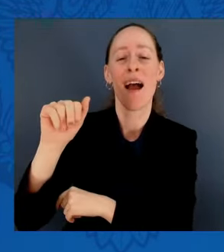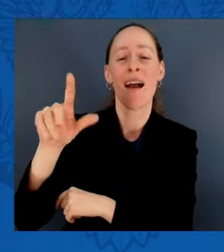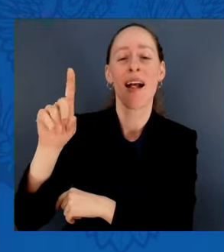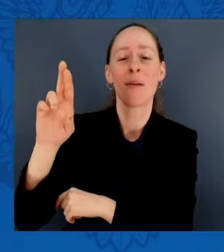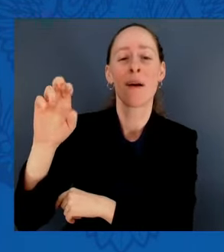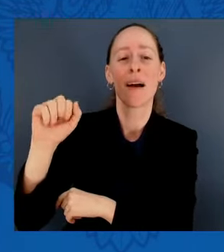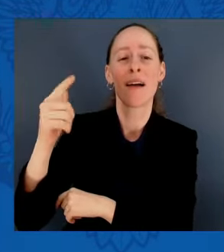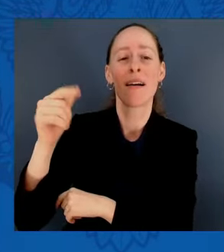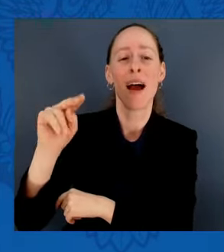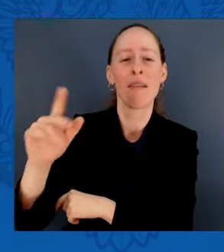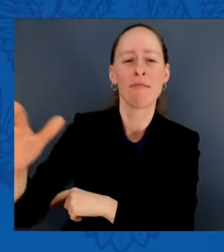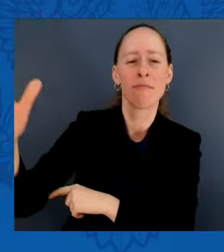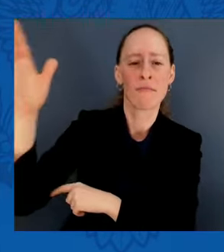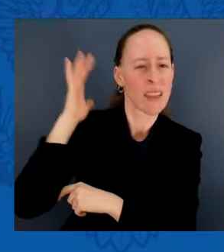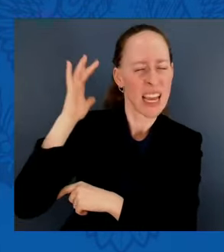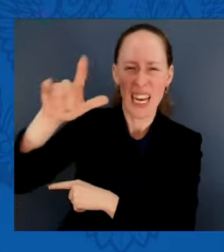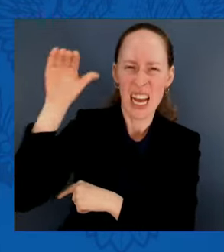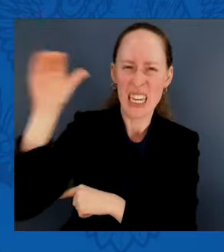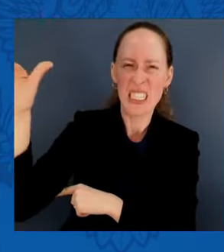Now,